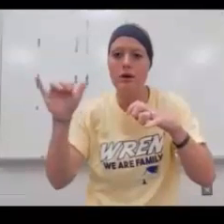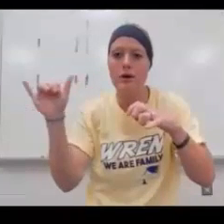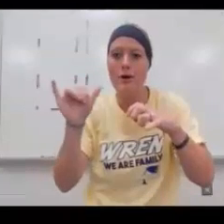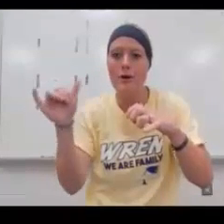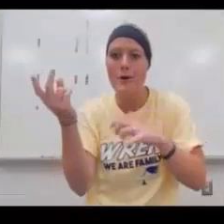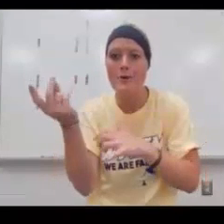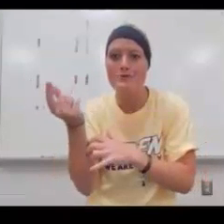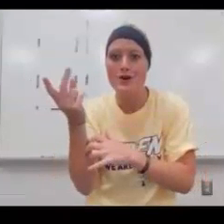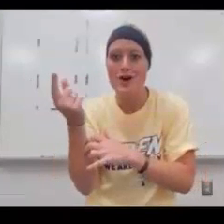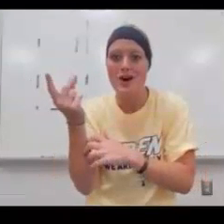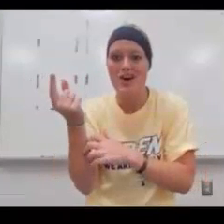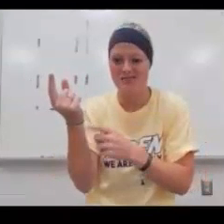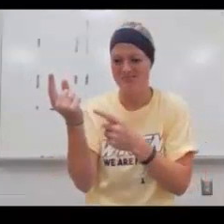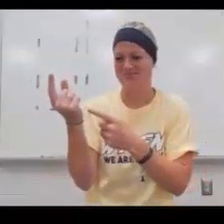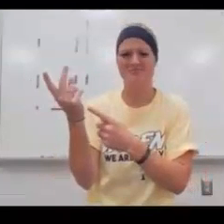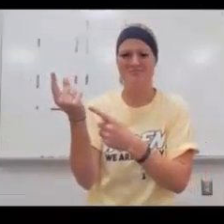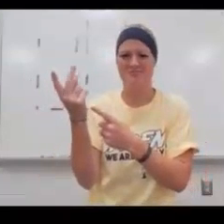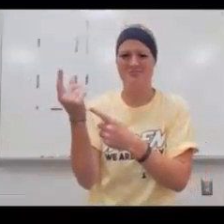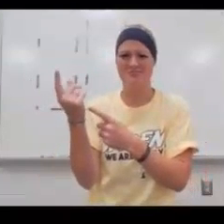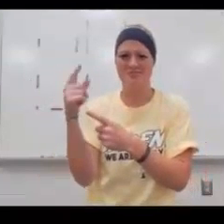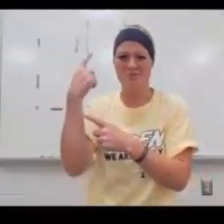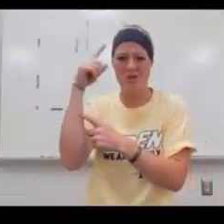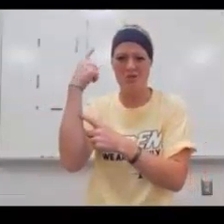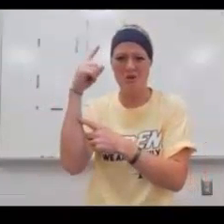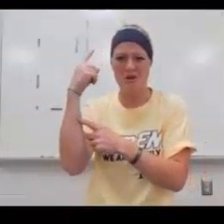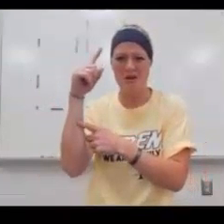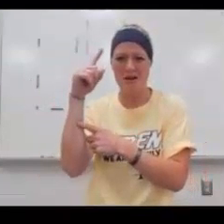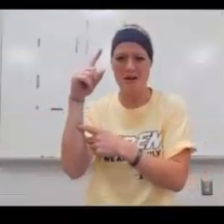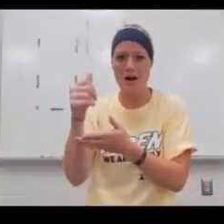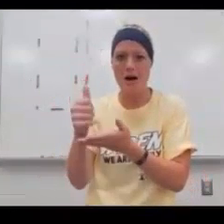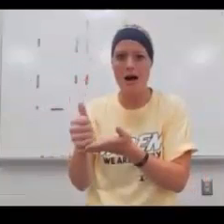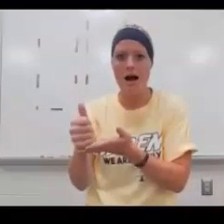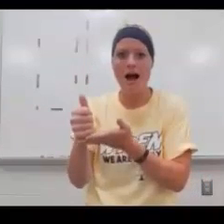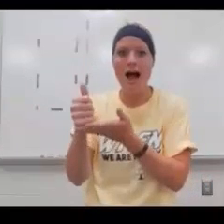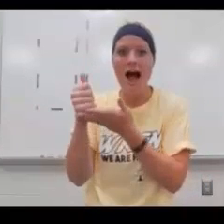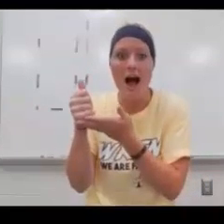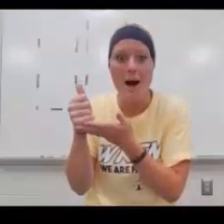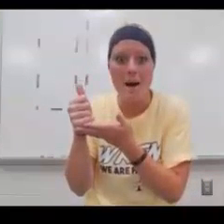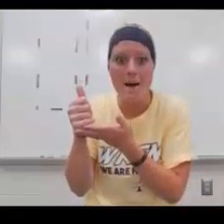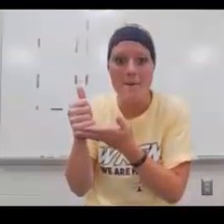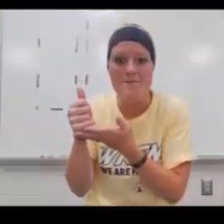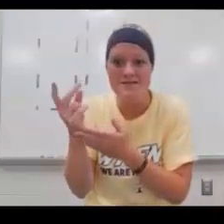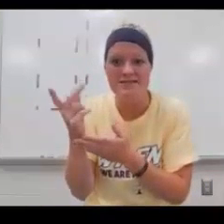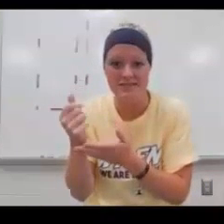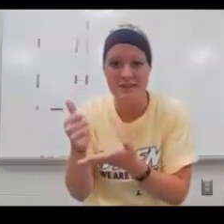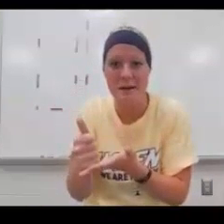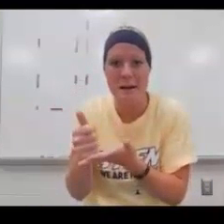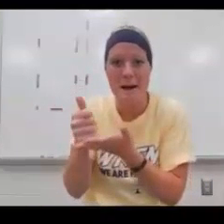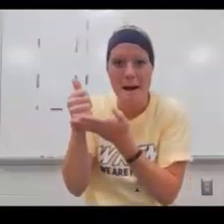They all came, and there were dogs. What were the dogs